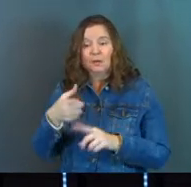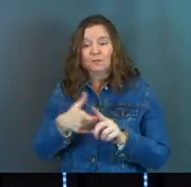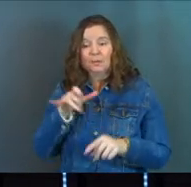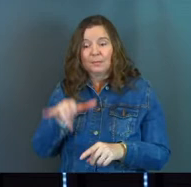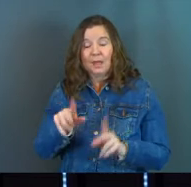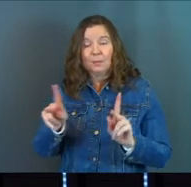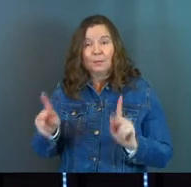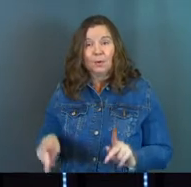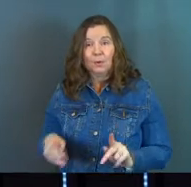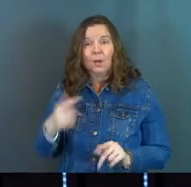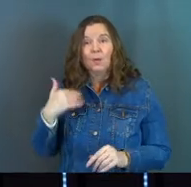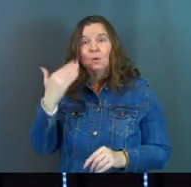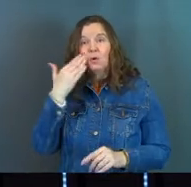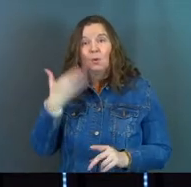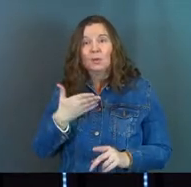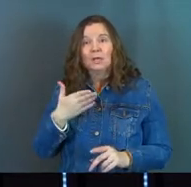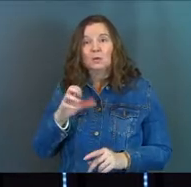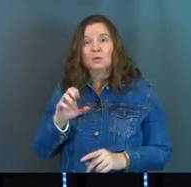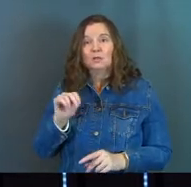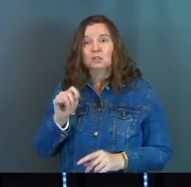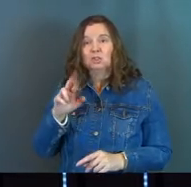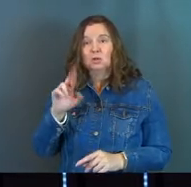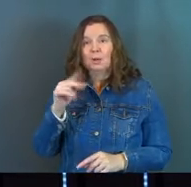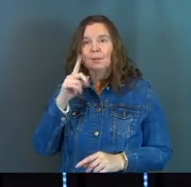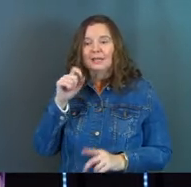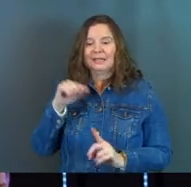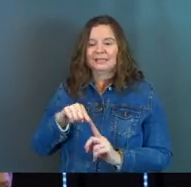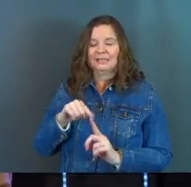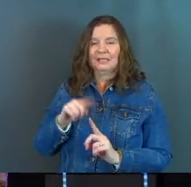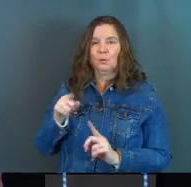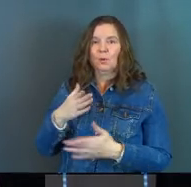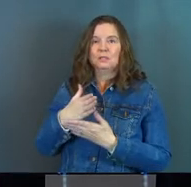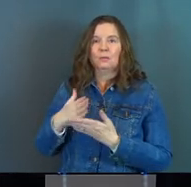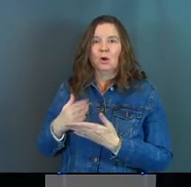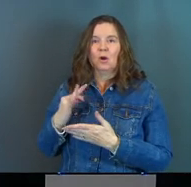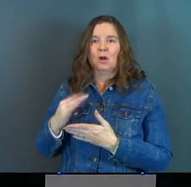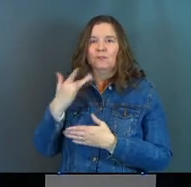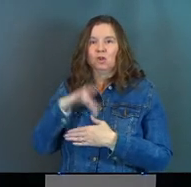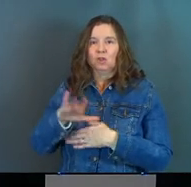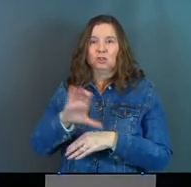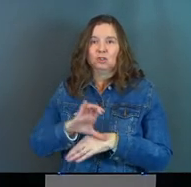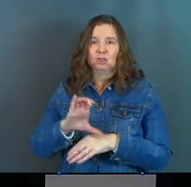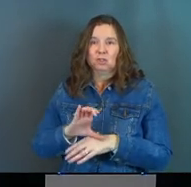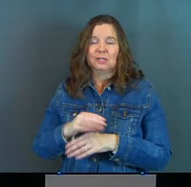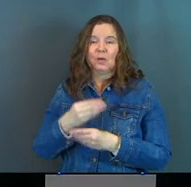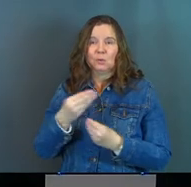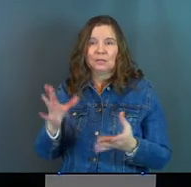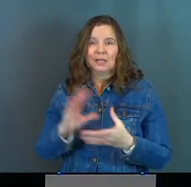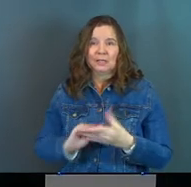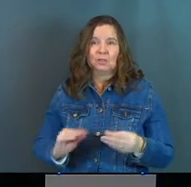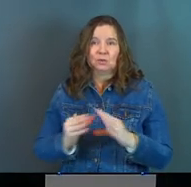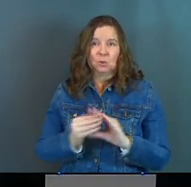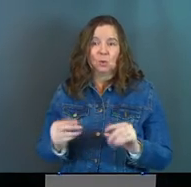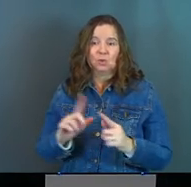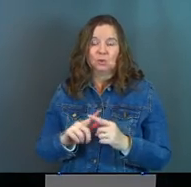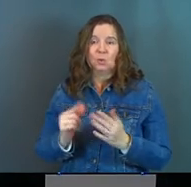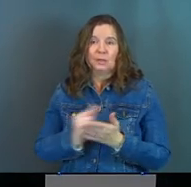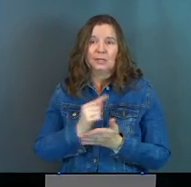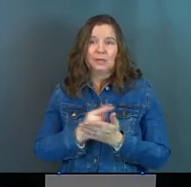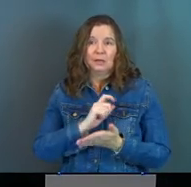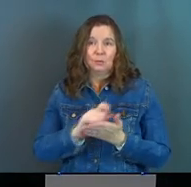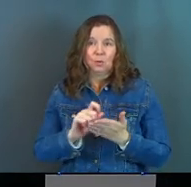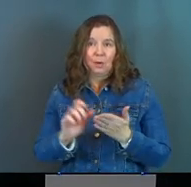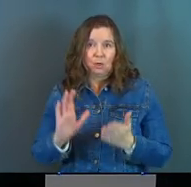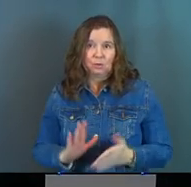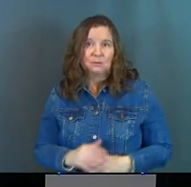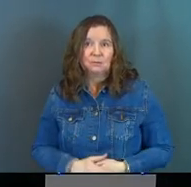from that person, and we know he was a centurion because he was part of the early church and was telling his story to the gospel